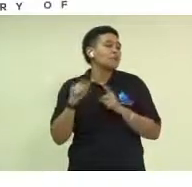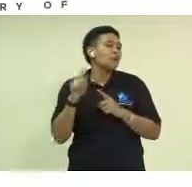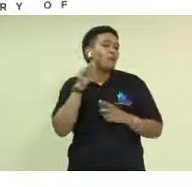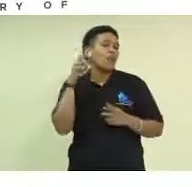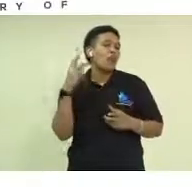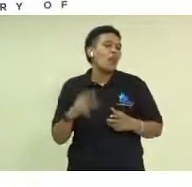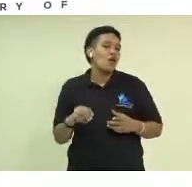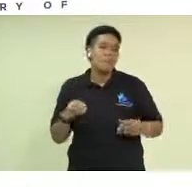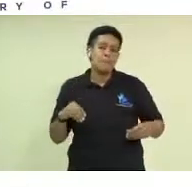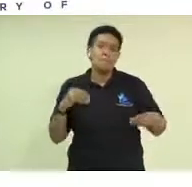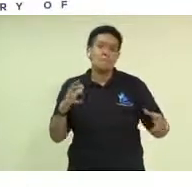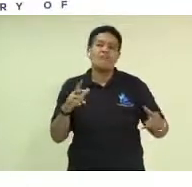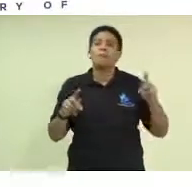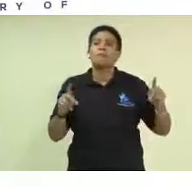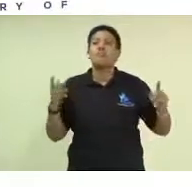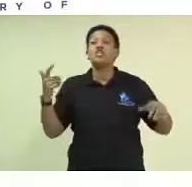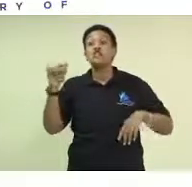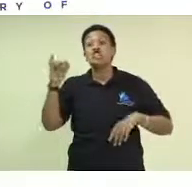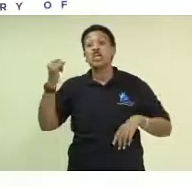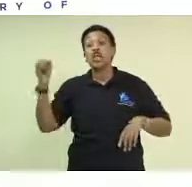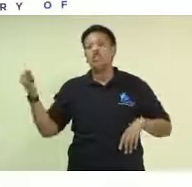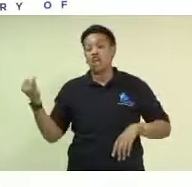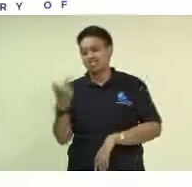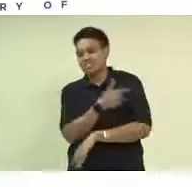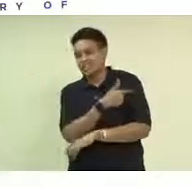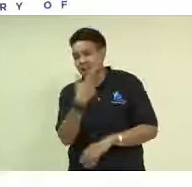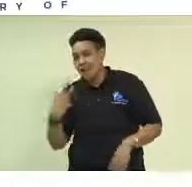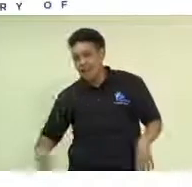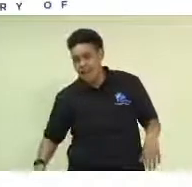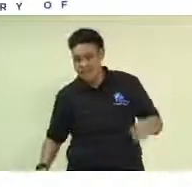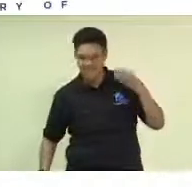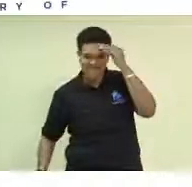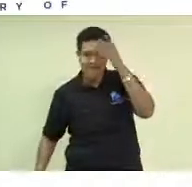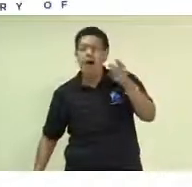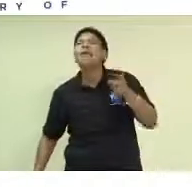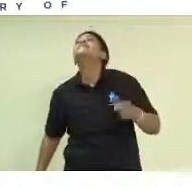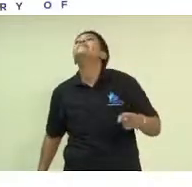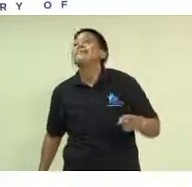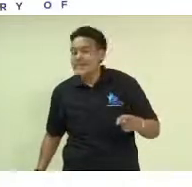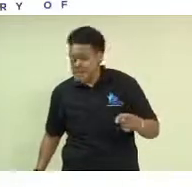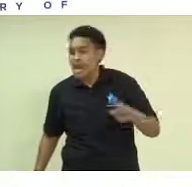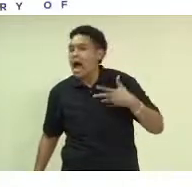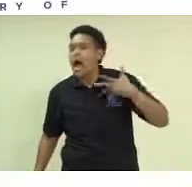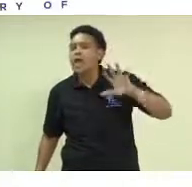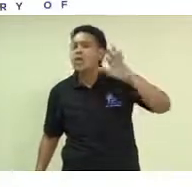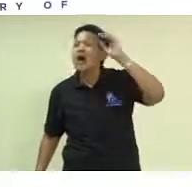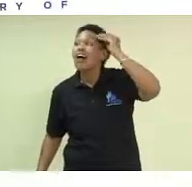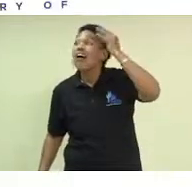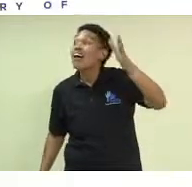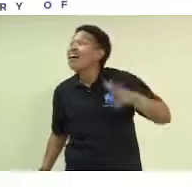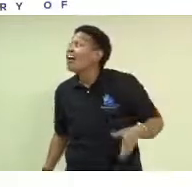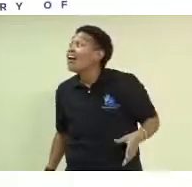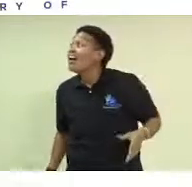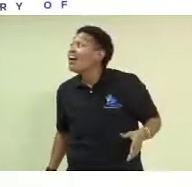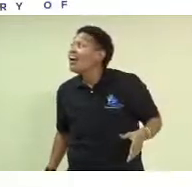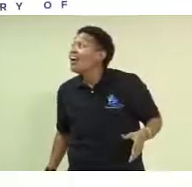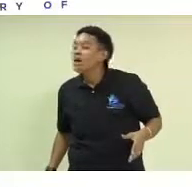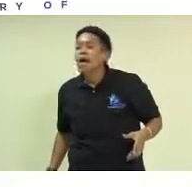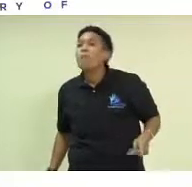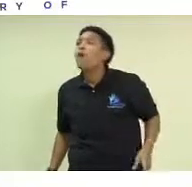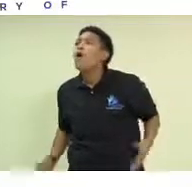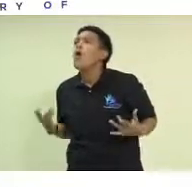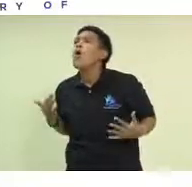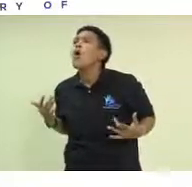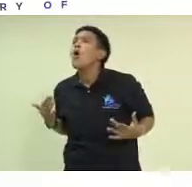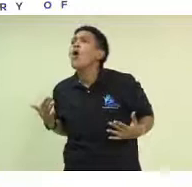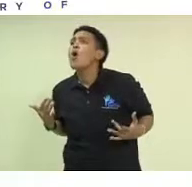we will provide to the populace. I don't want to say anything until I have those dates. Indeed, I am most comfortable when